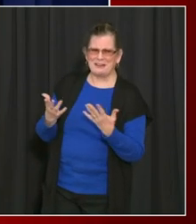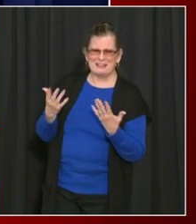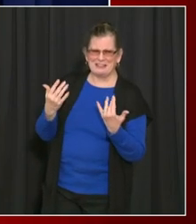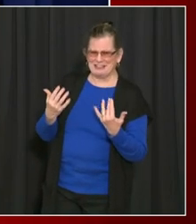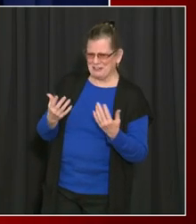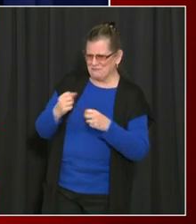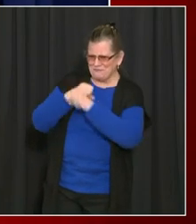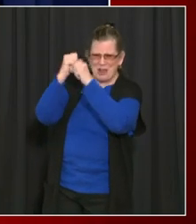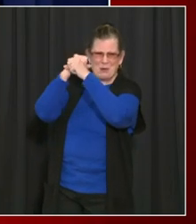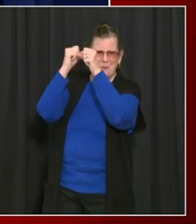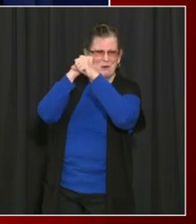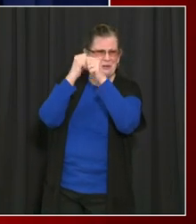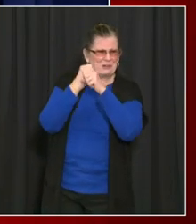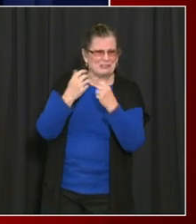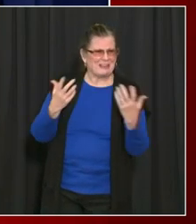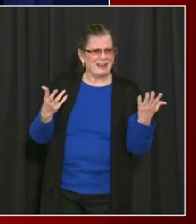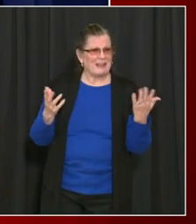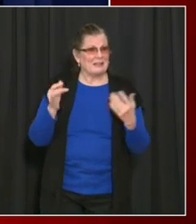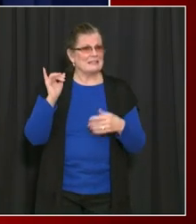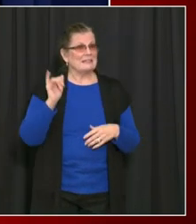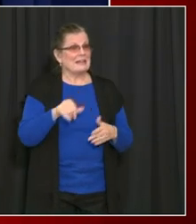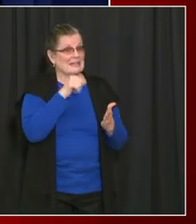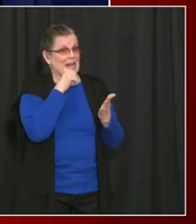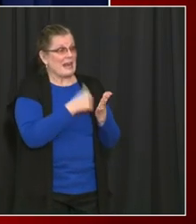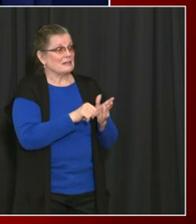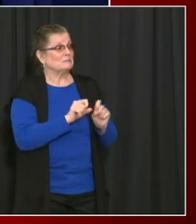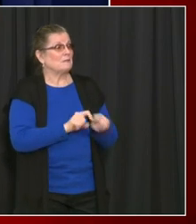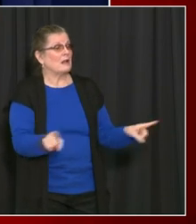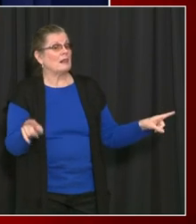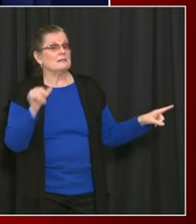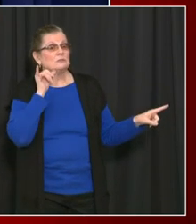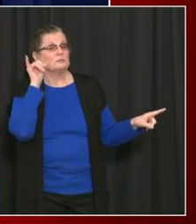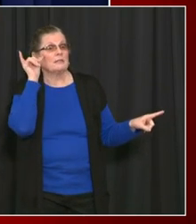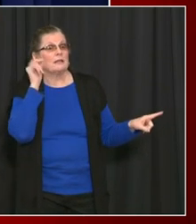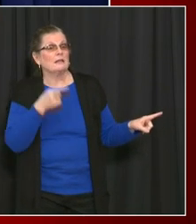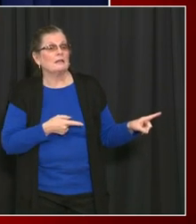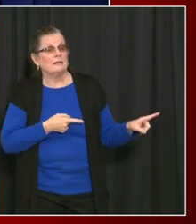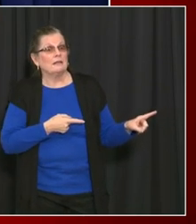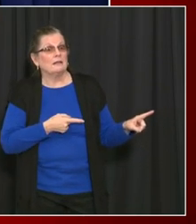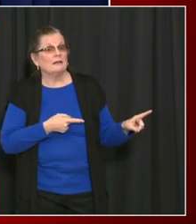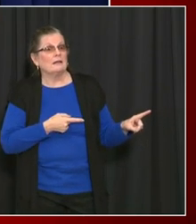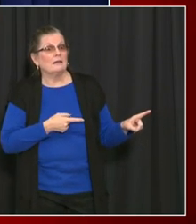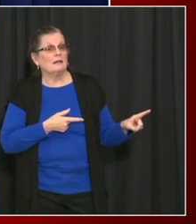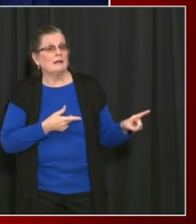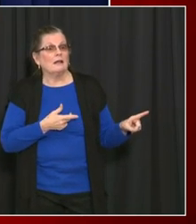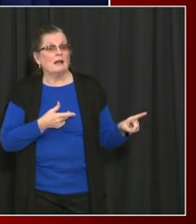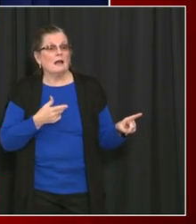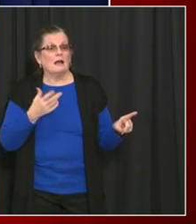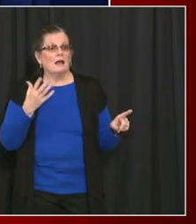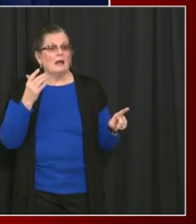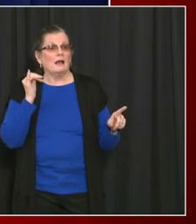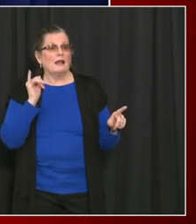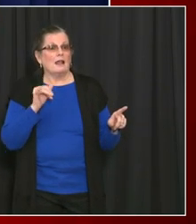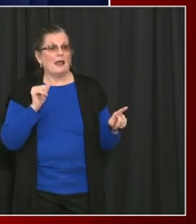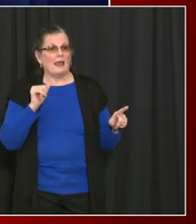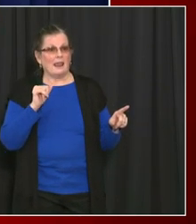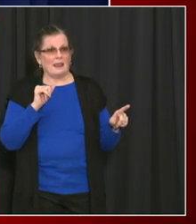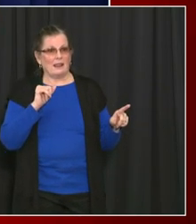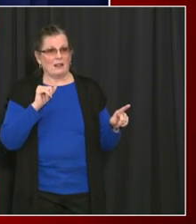Service? There was a letter put out yesterday by Eleanor Holmes Norton and area